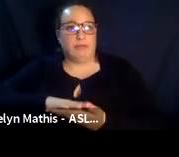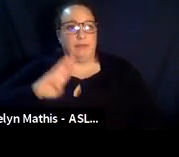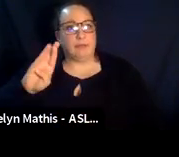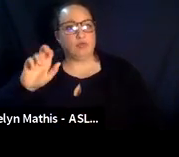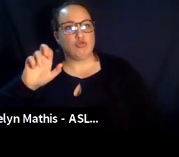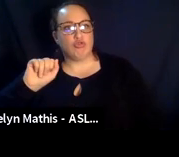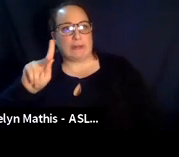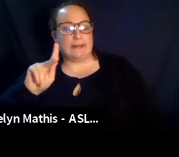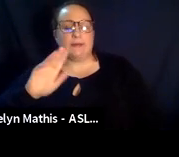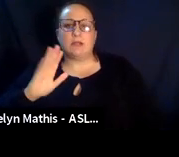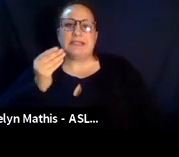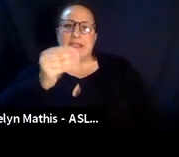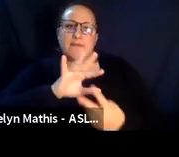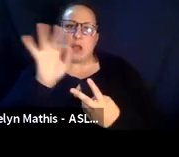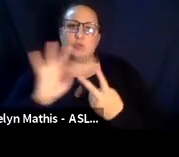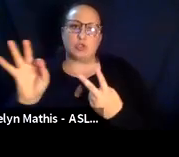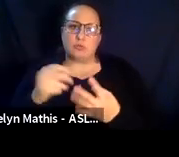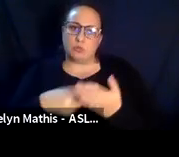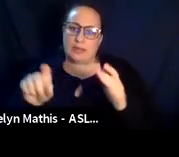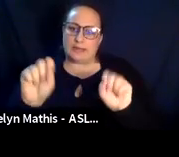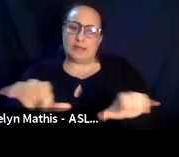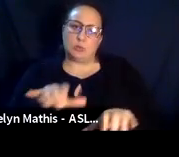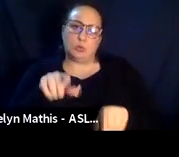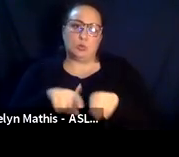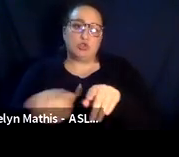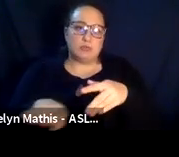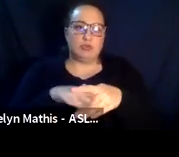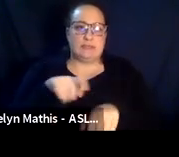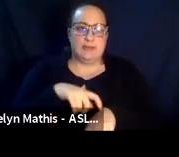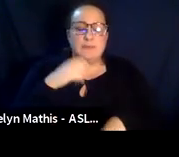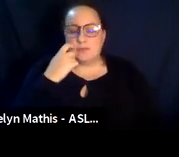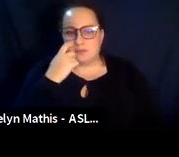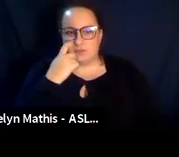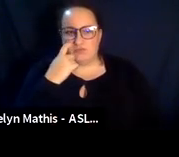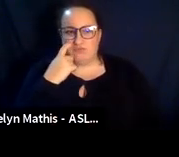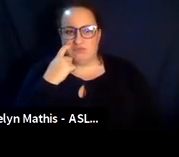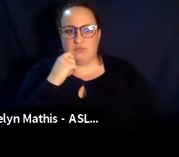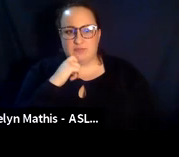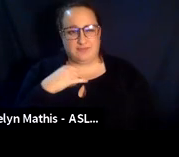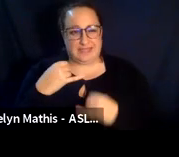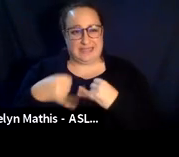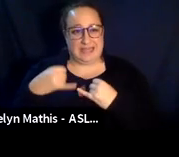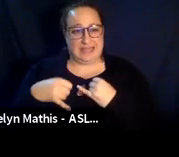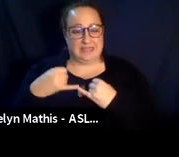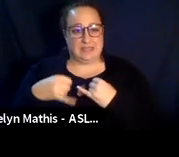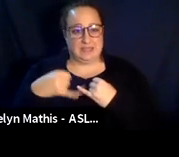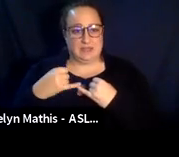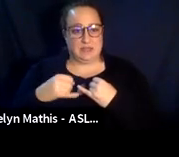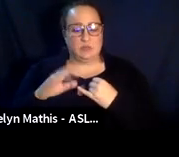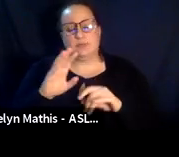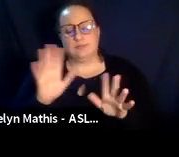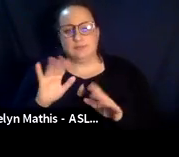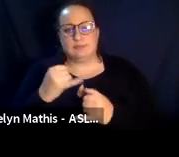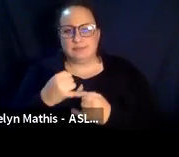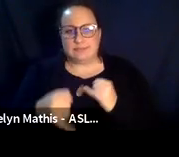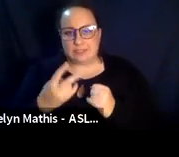options they can do during that time. The last part, the last two things.